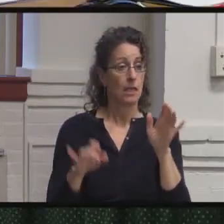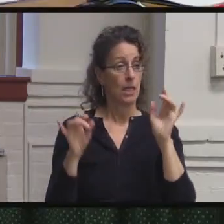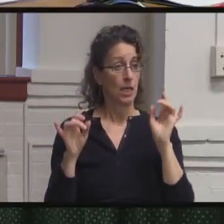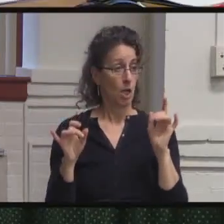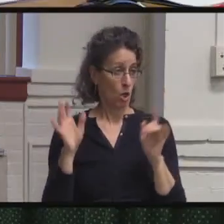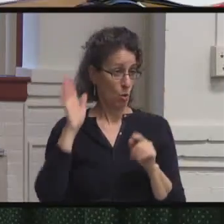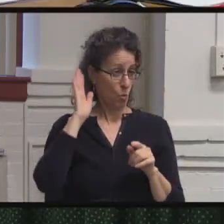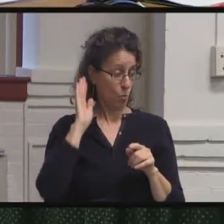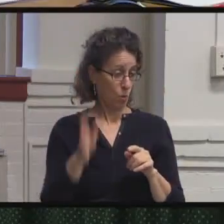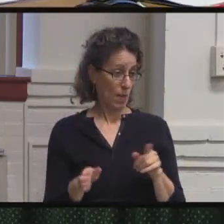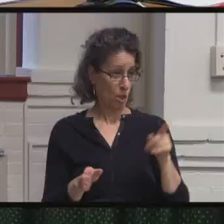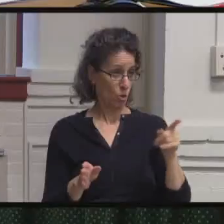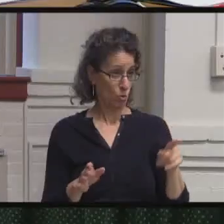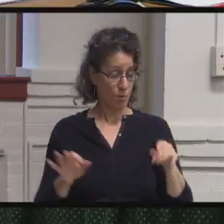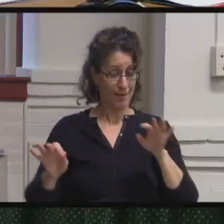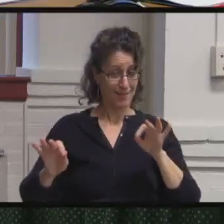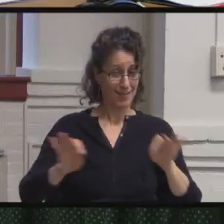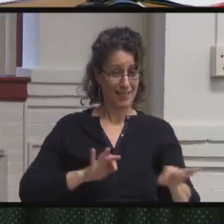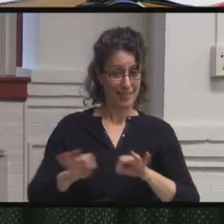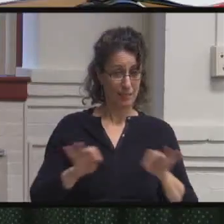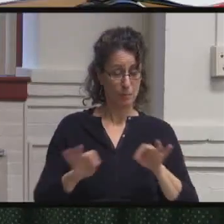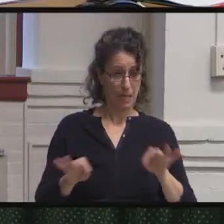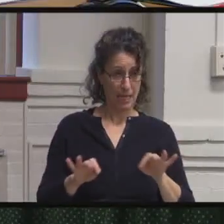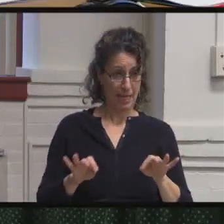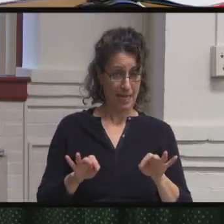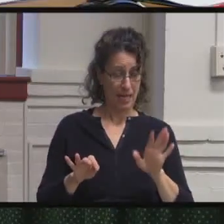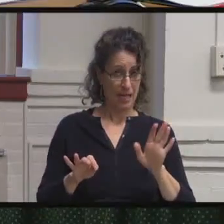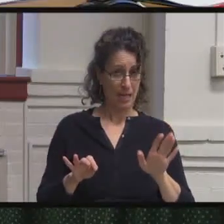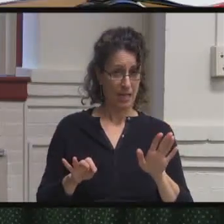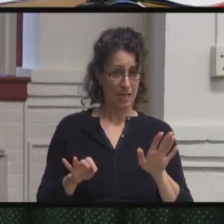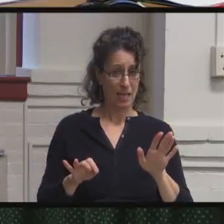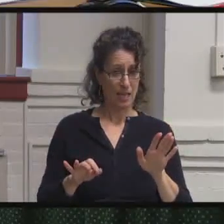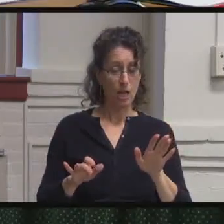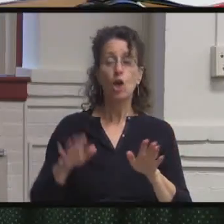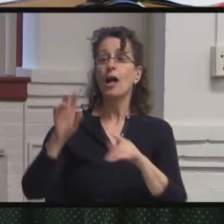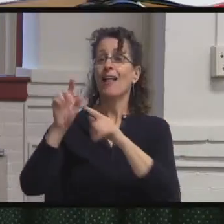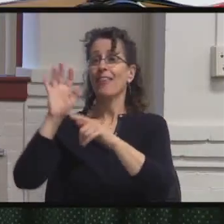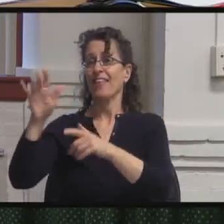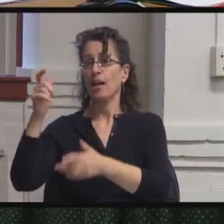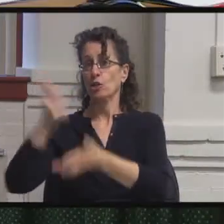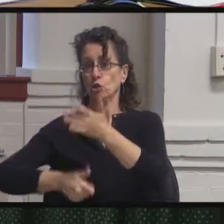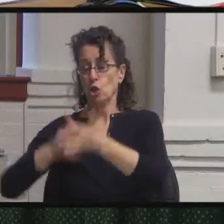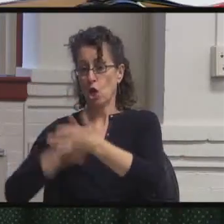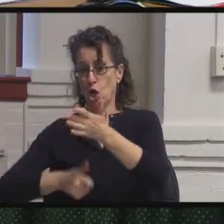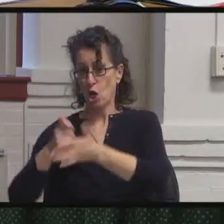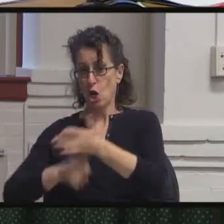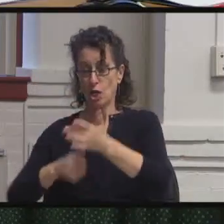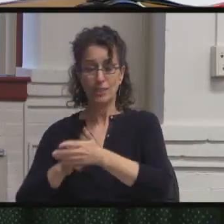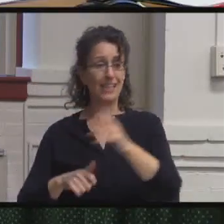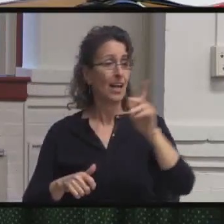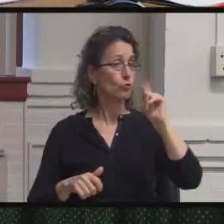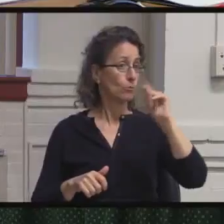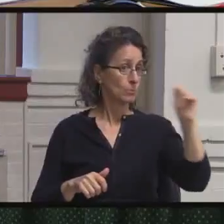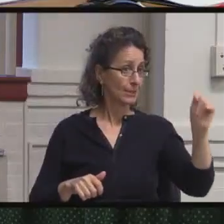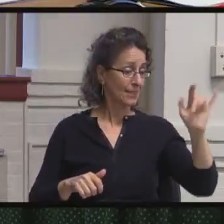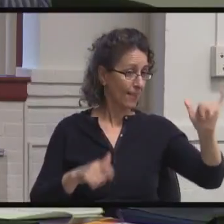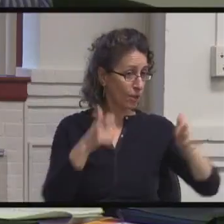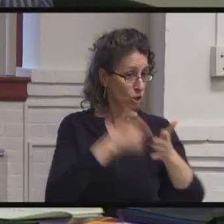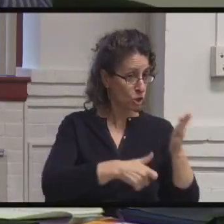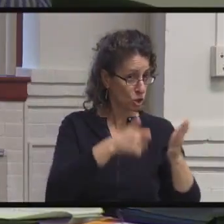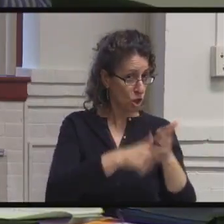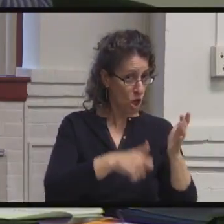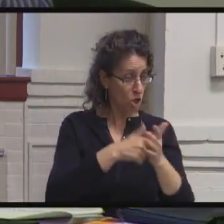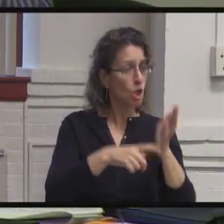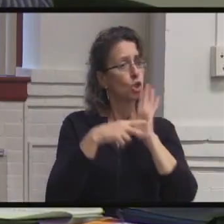the offsetting charges from Waste Triple Zero. D? Yes. And Waste Zero, Triple D as well? Mm-hmm. Yes, Triple Good. D as